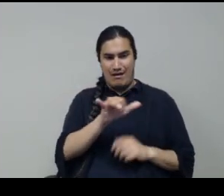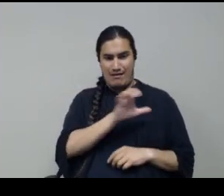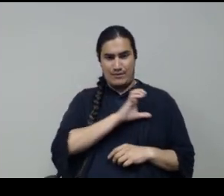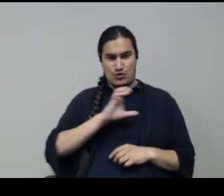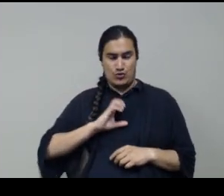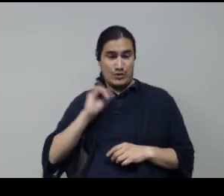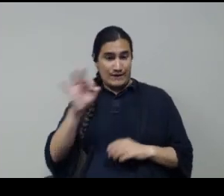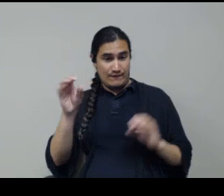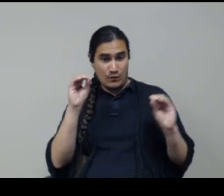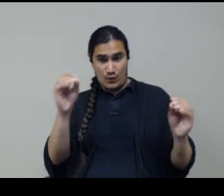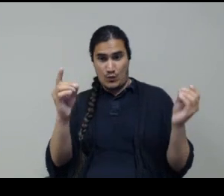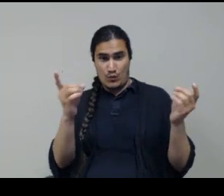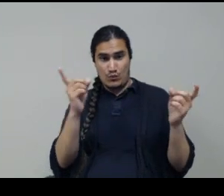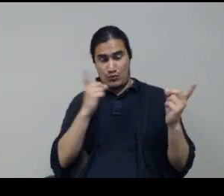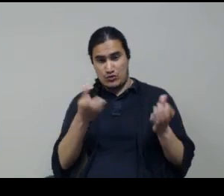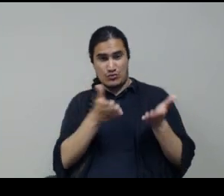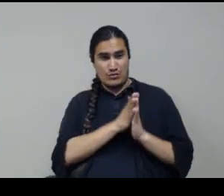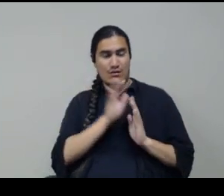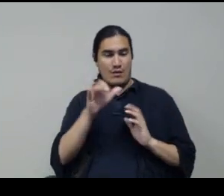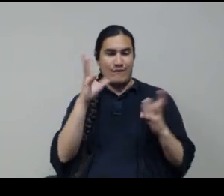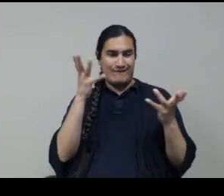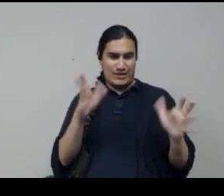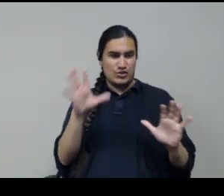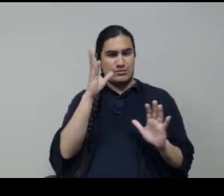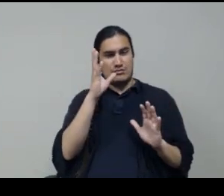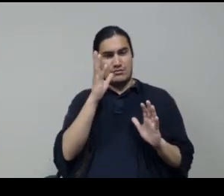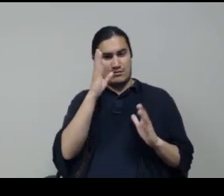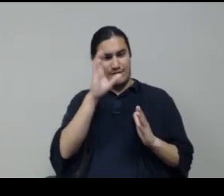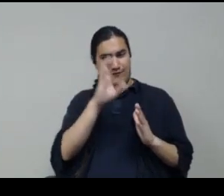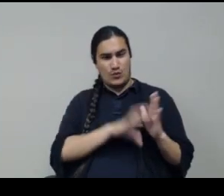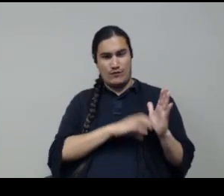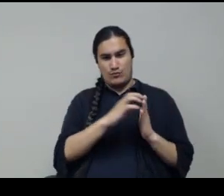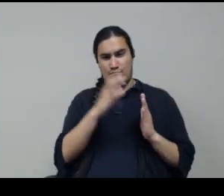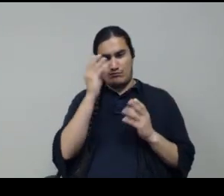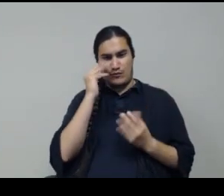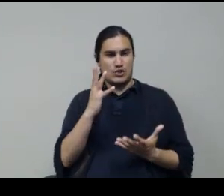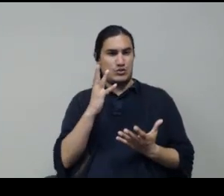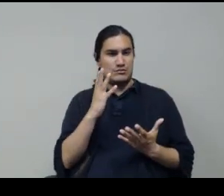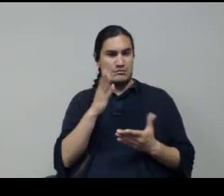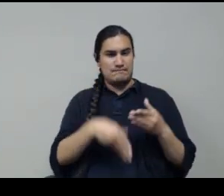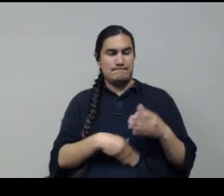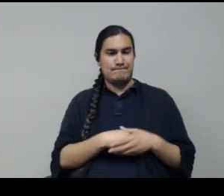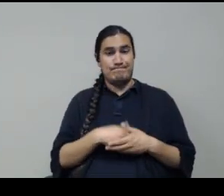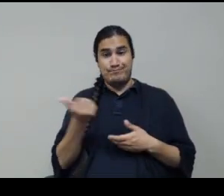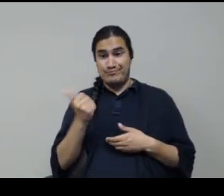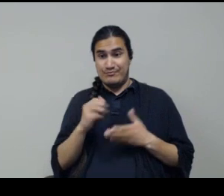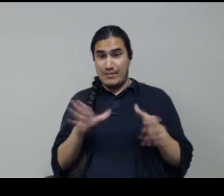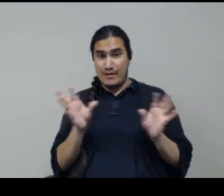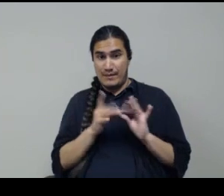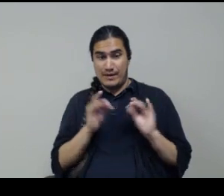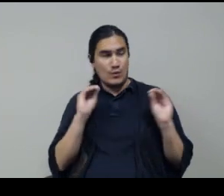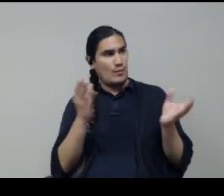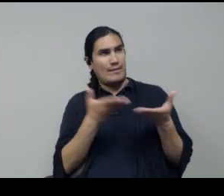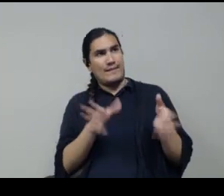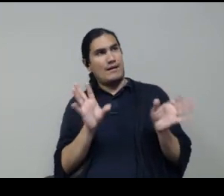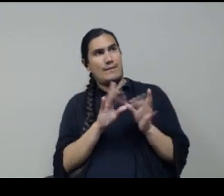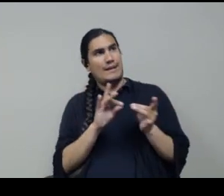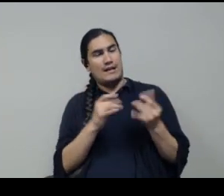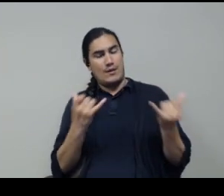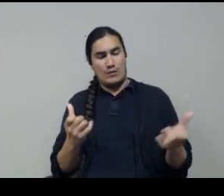or comments, that will conclude the presentation of the information calendar. Any public comment? I see no public comment at this time.